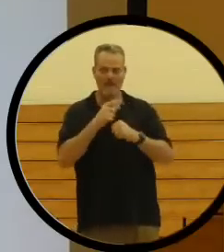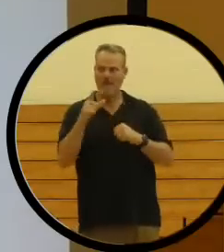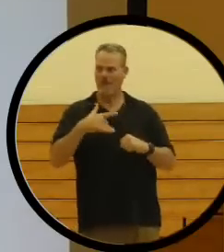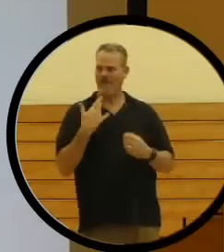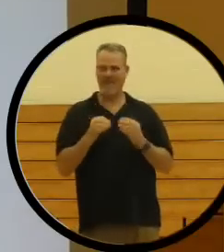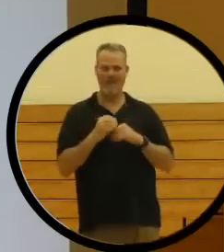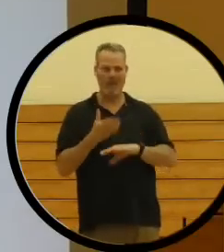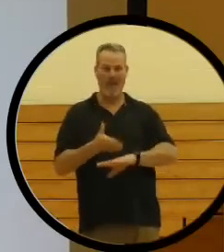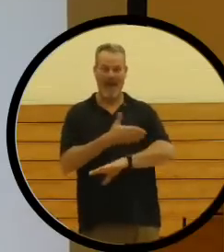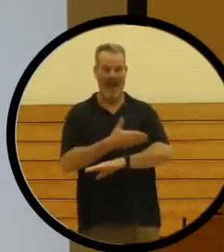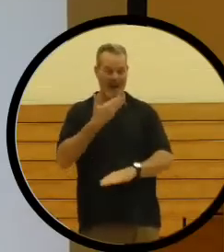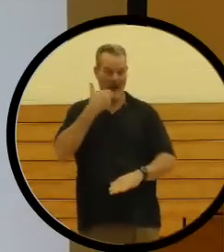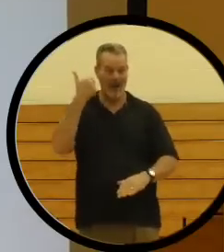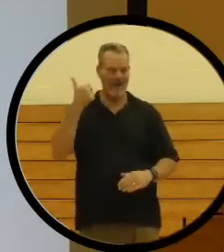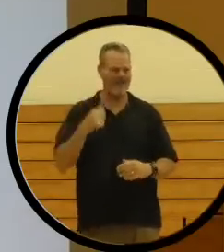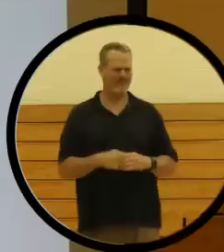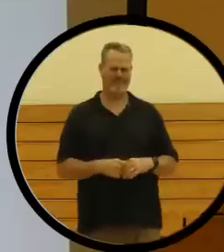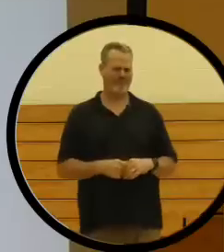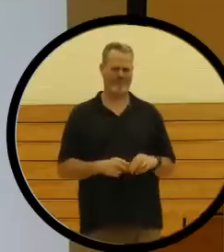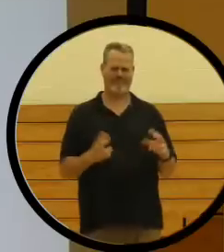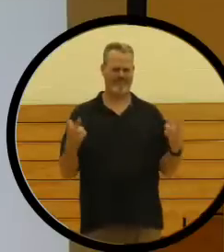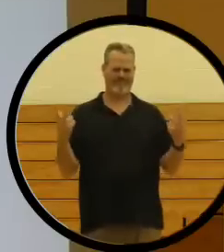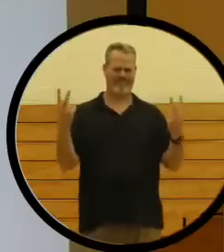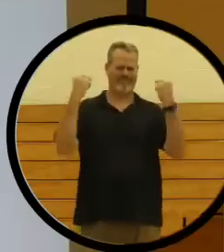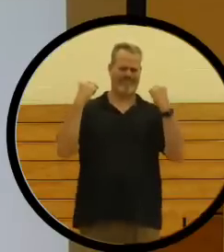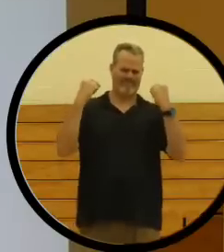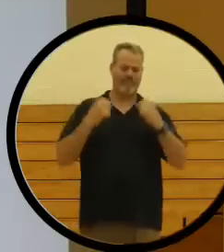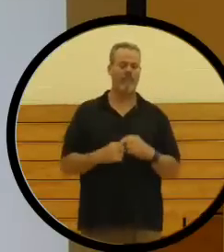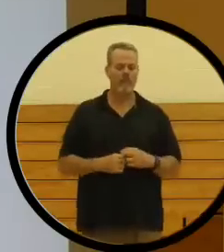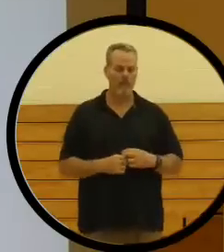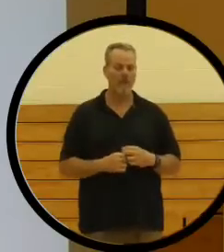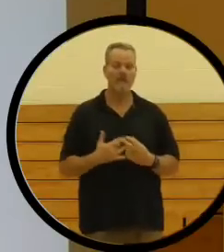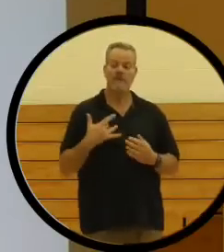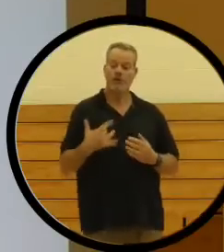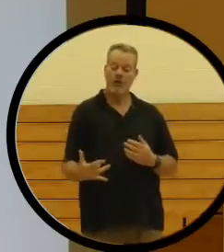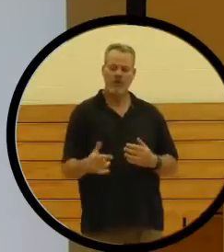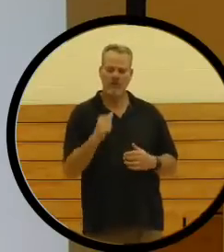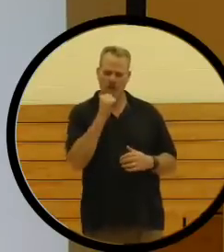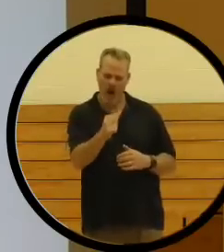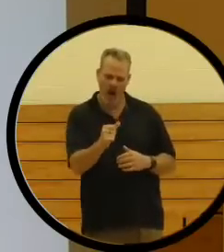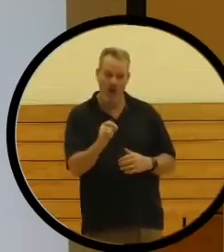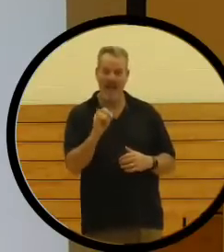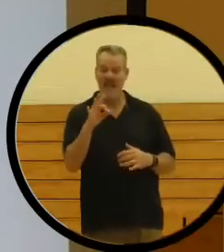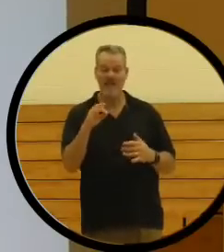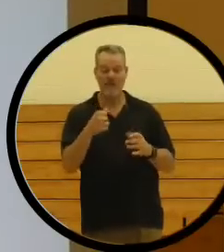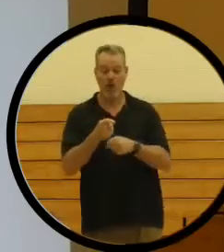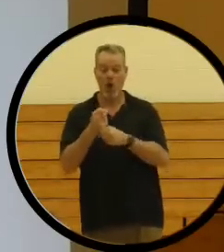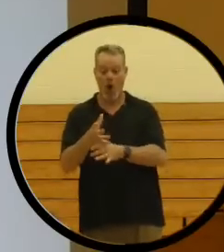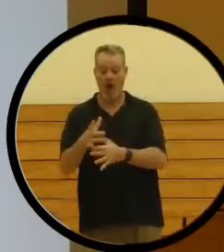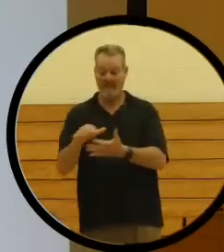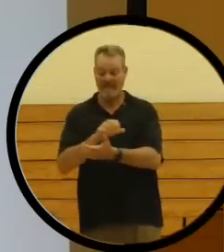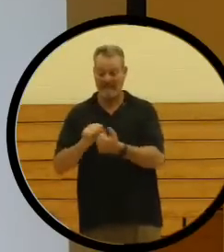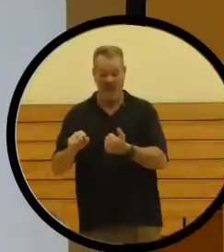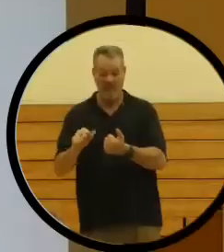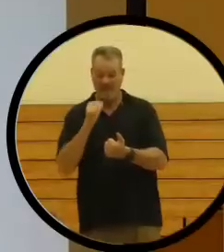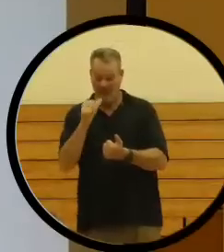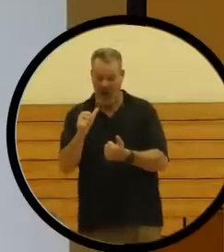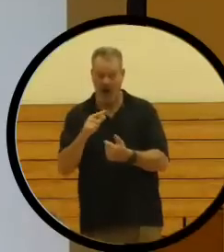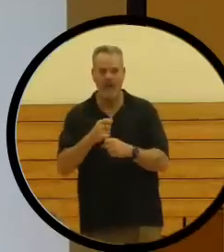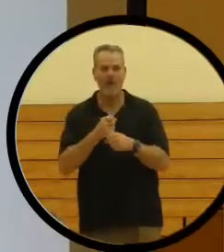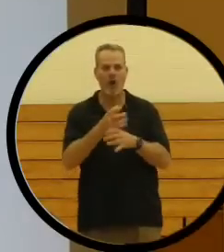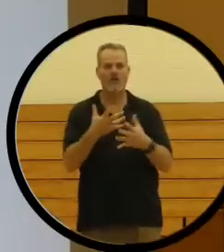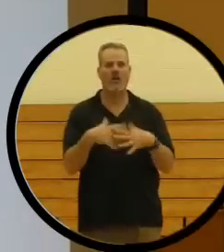No, generally not, right? So even if they don't do much more damage, they really create a lot of